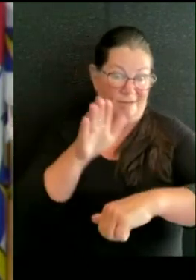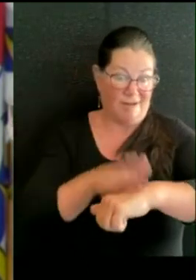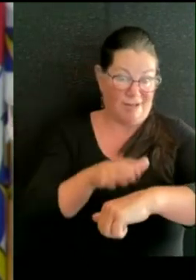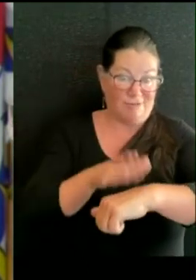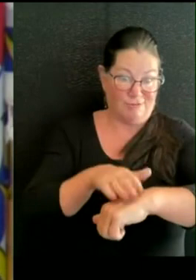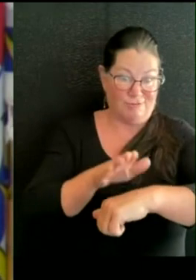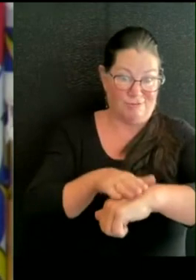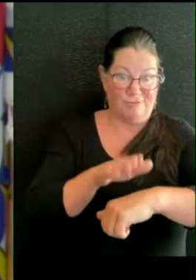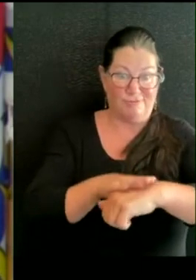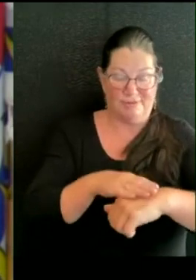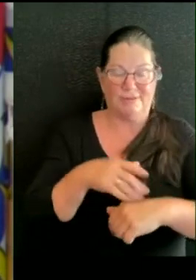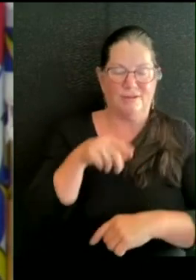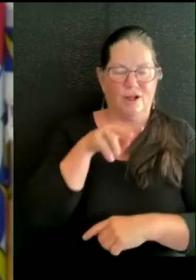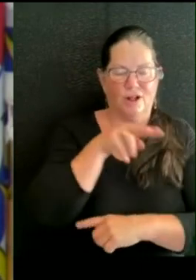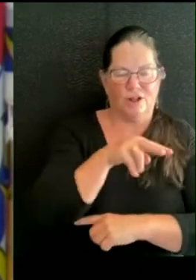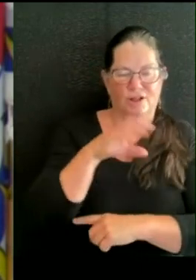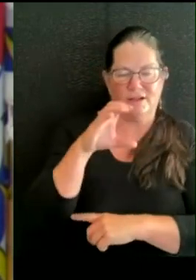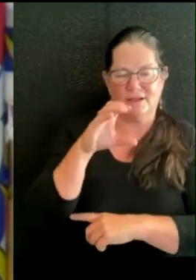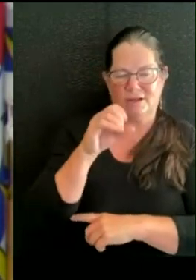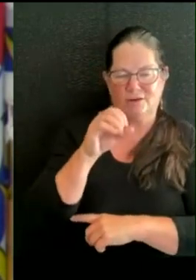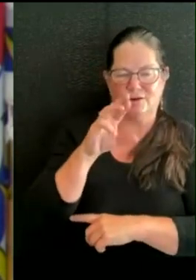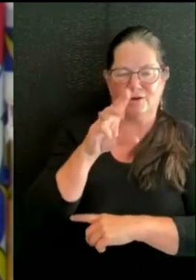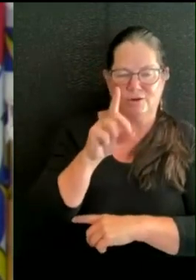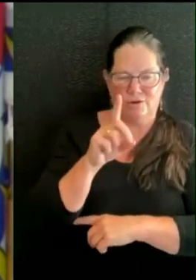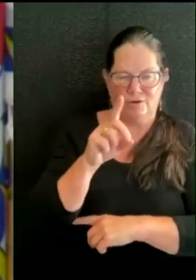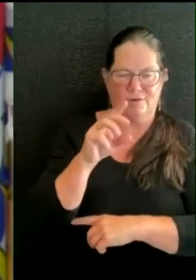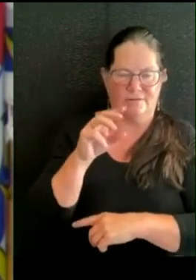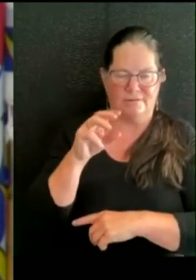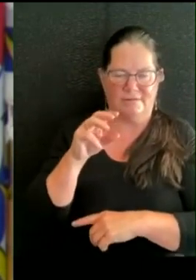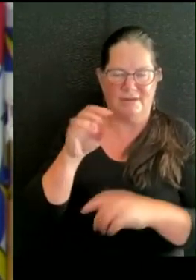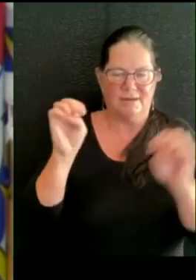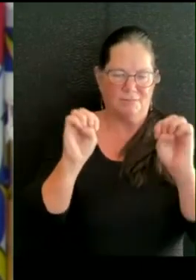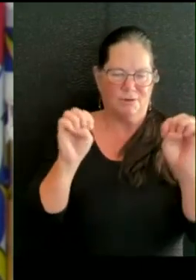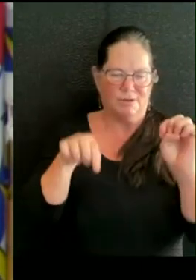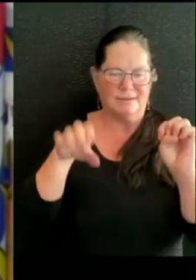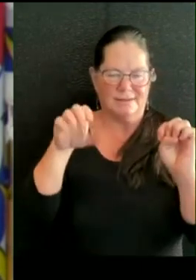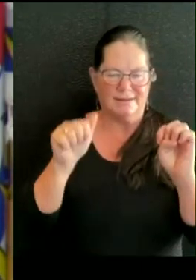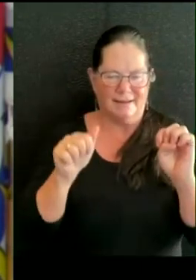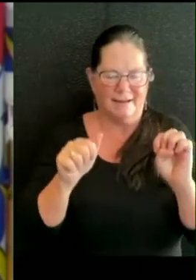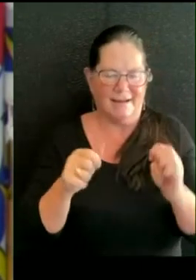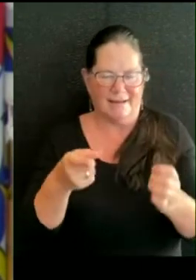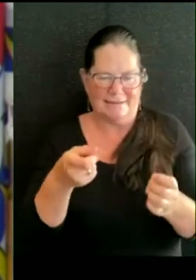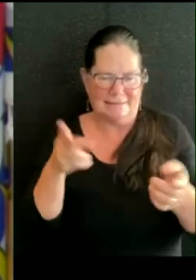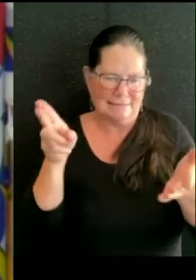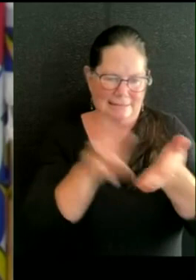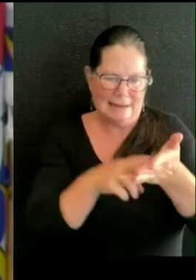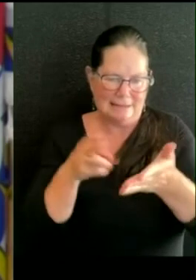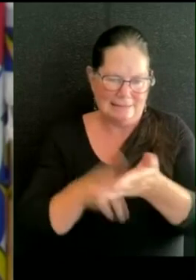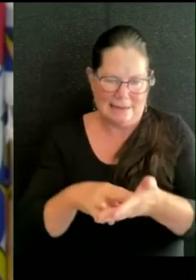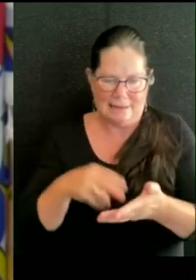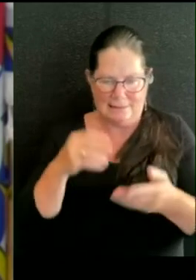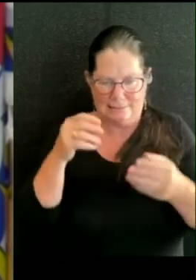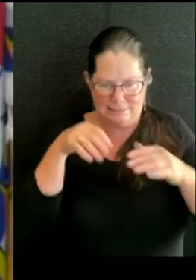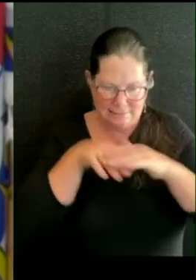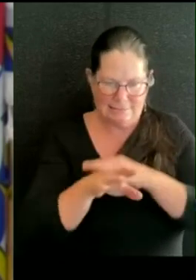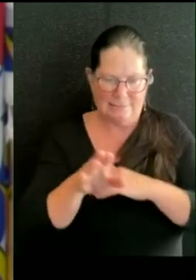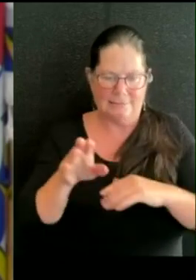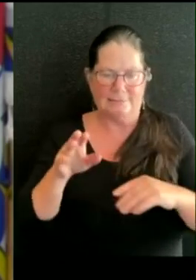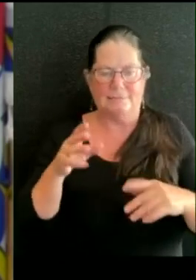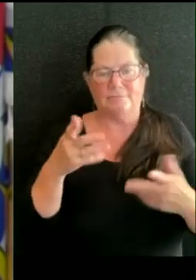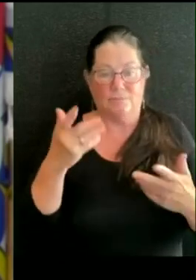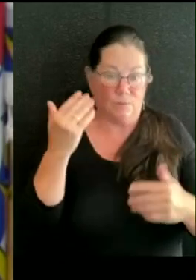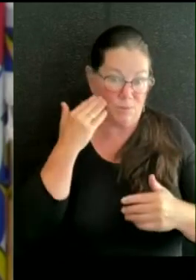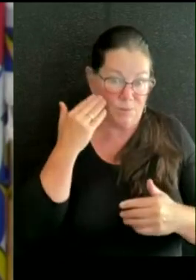courtemergency.ca. That's where you're going to find out immediately when those evacuation orders and alerts are lifted.